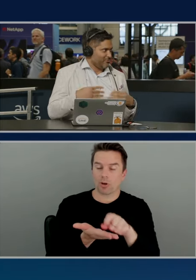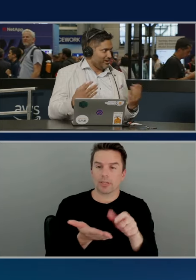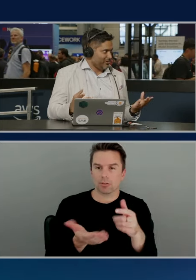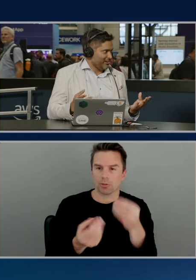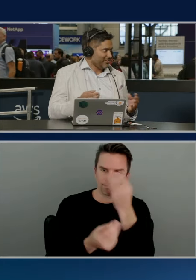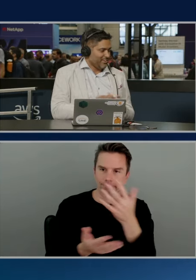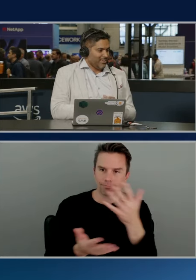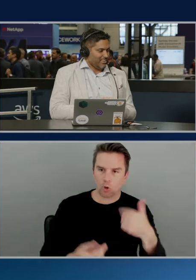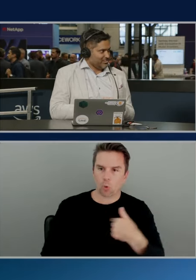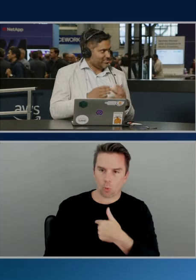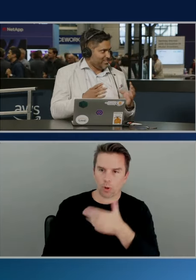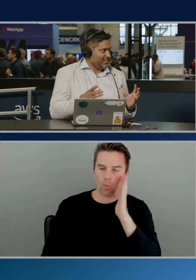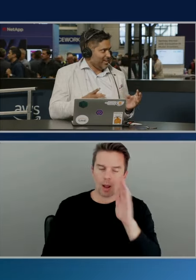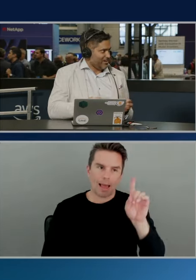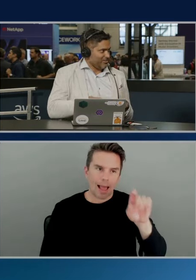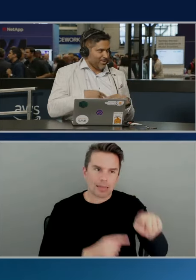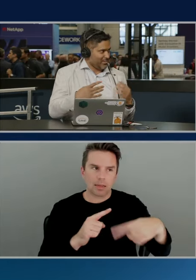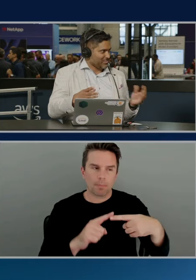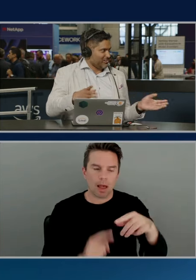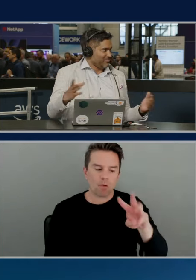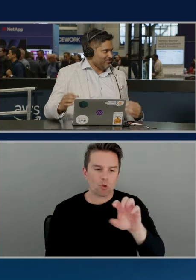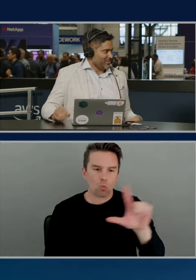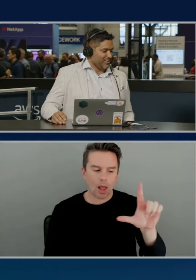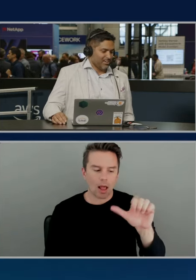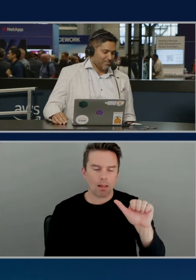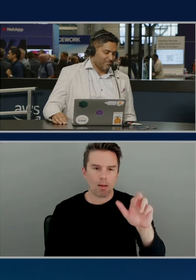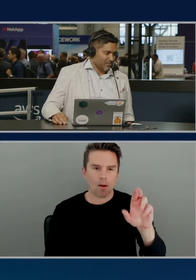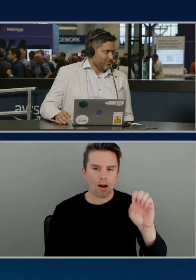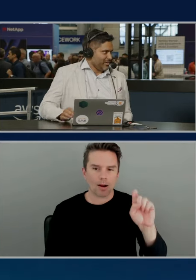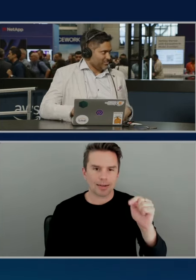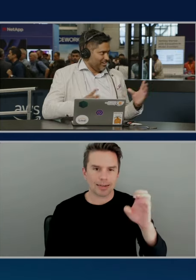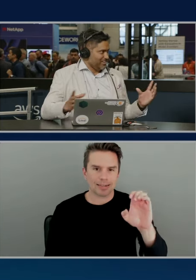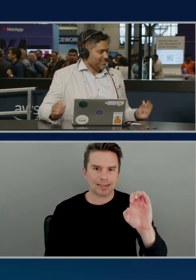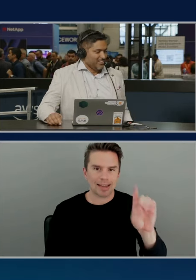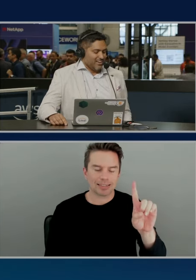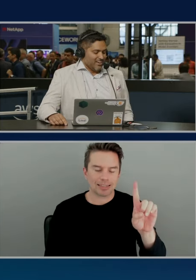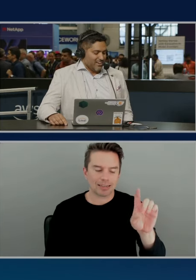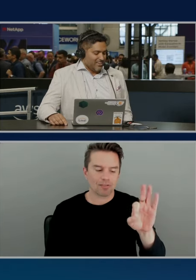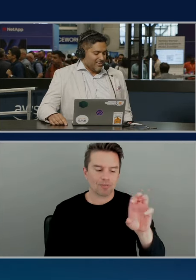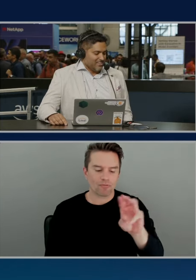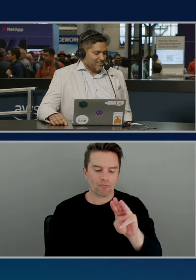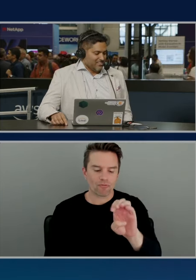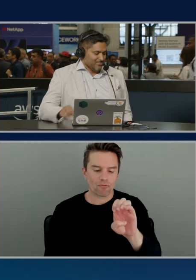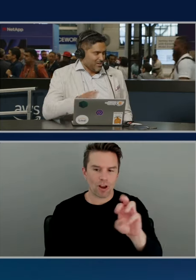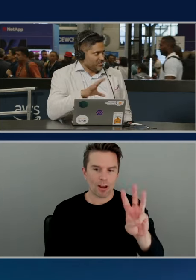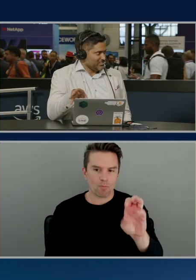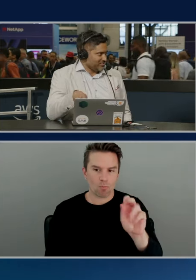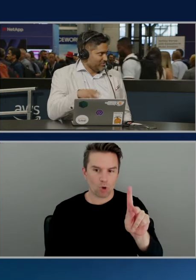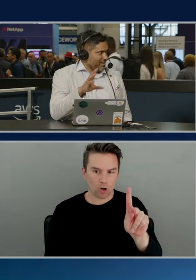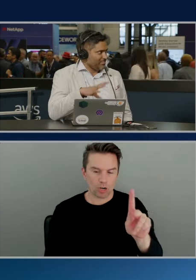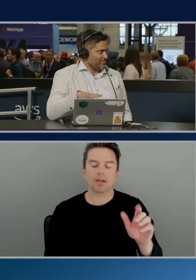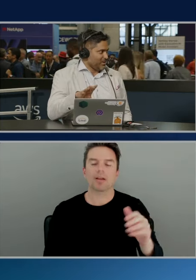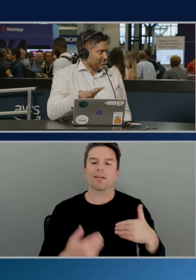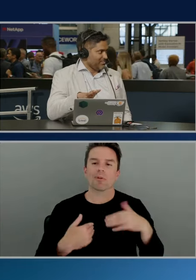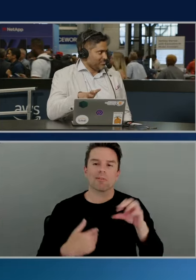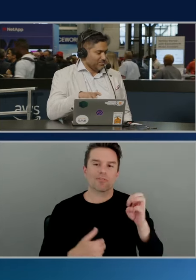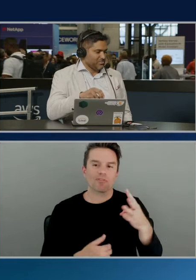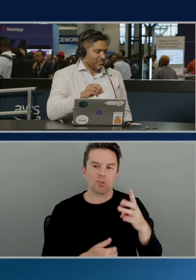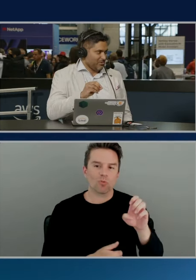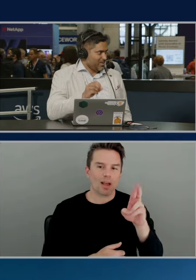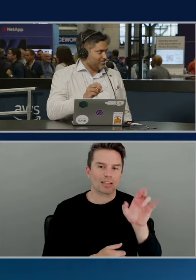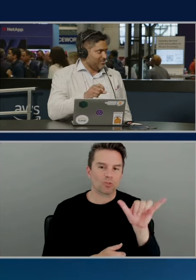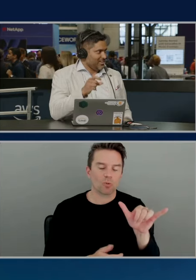well-architected framework, and then you'll see how we have X-ray, we have a few X-ray measures throughout the Python